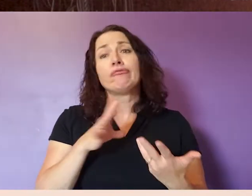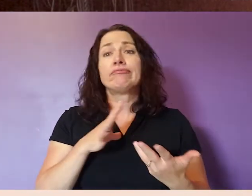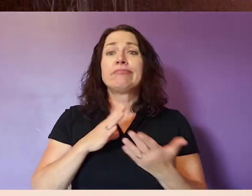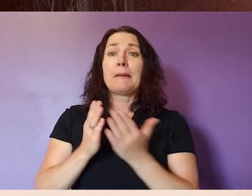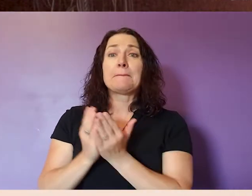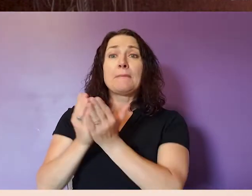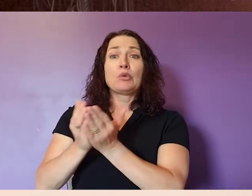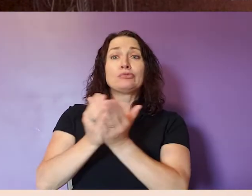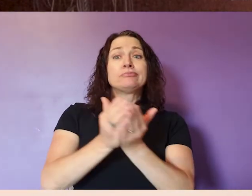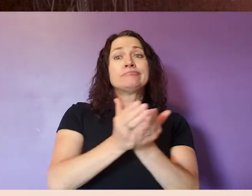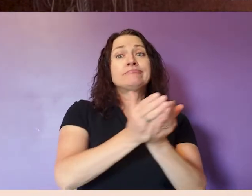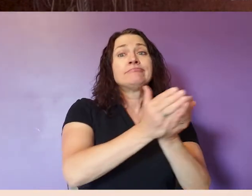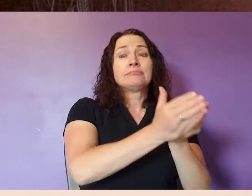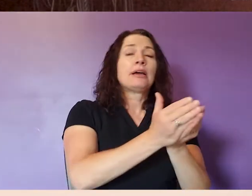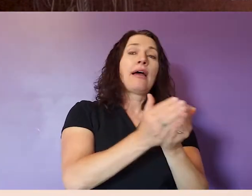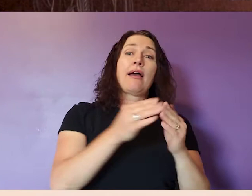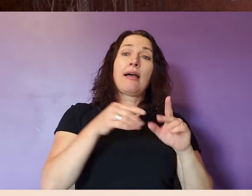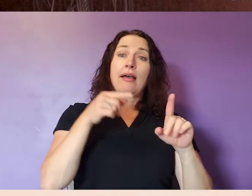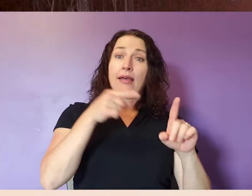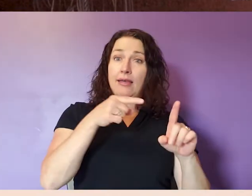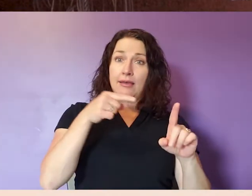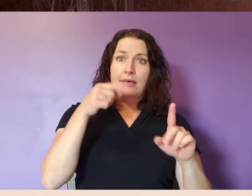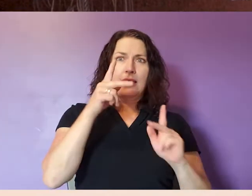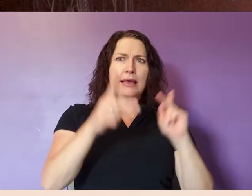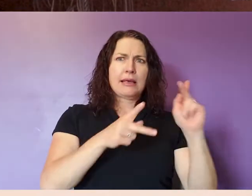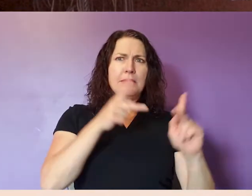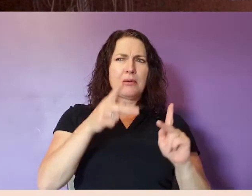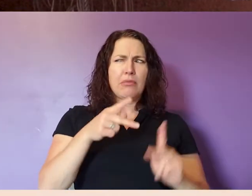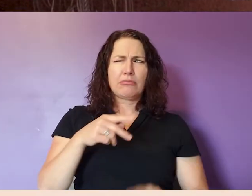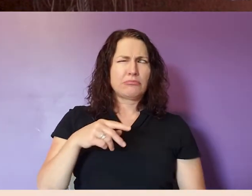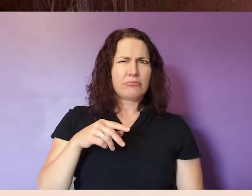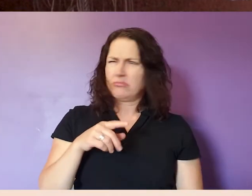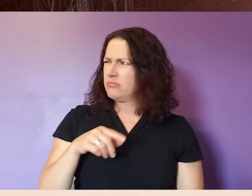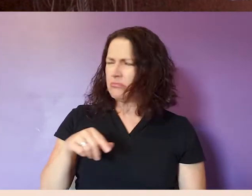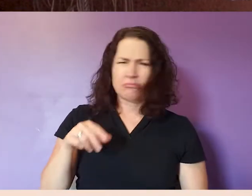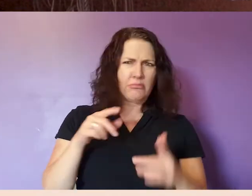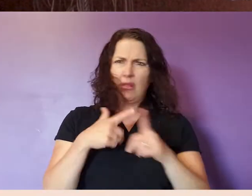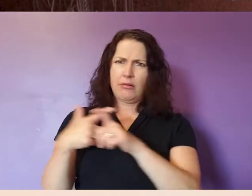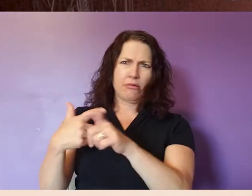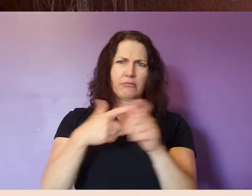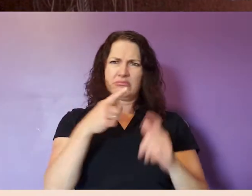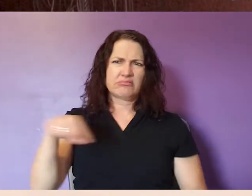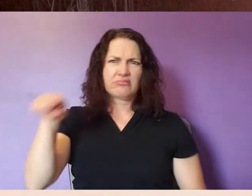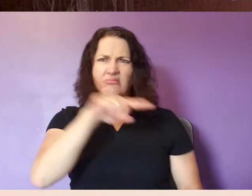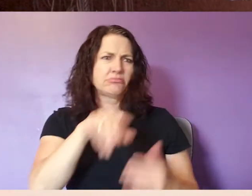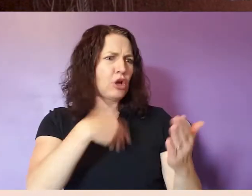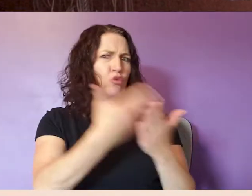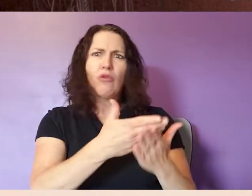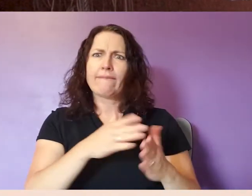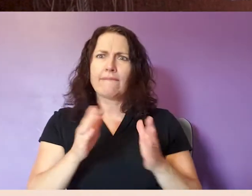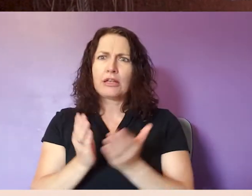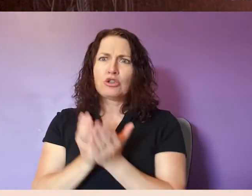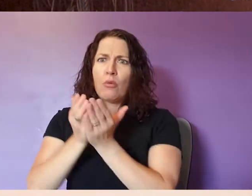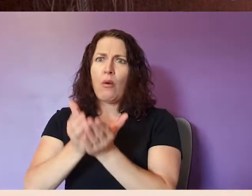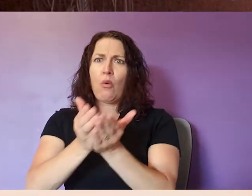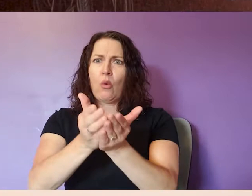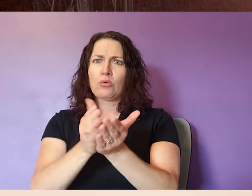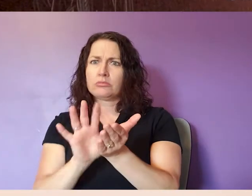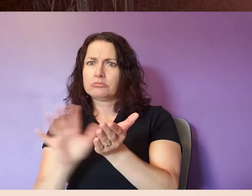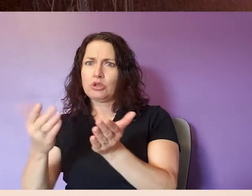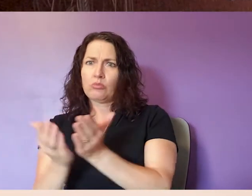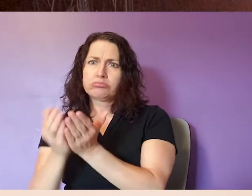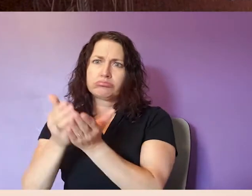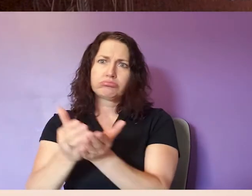and go across and the people see that they're going so they run around and they get to the other side before their boat gets